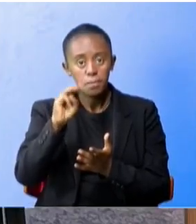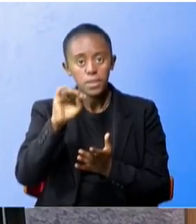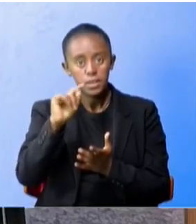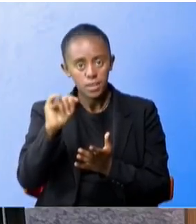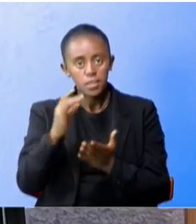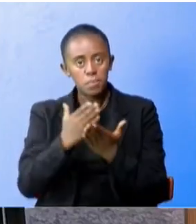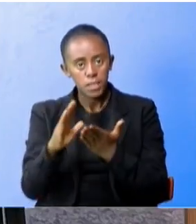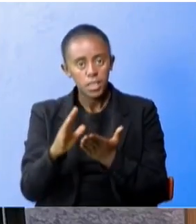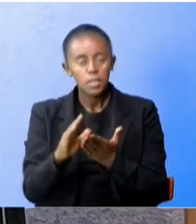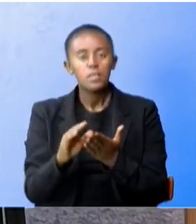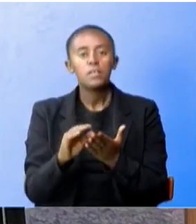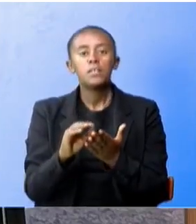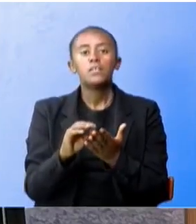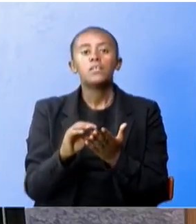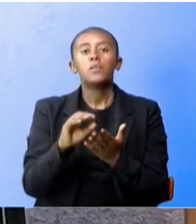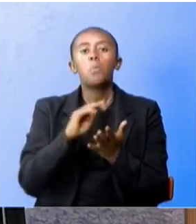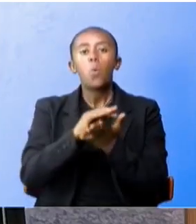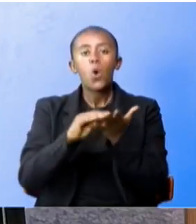poisonous,